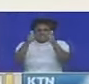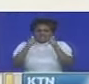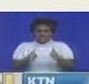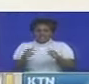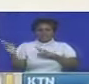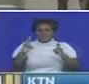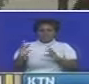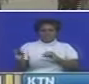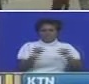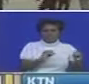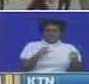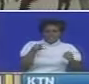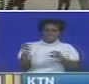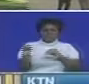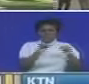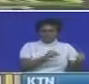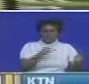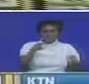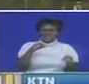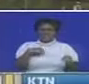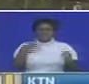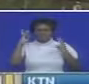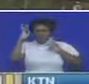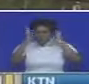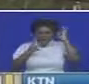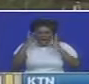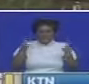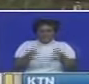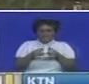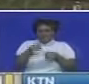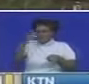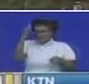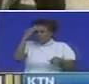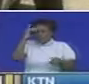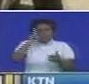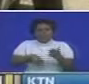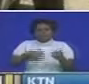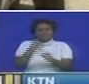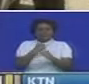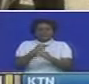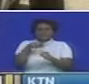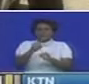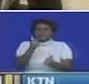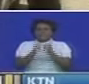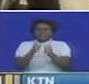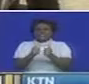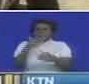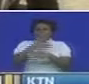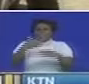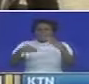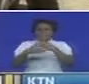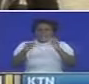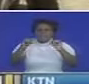to move. It is a move that is causing anxiety, and speculation is rife as to which buildings may be brought down